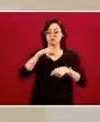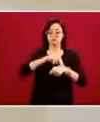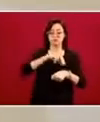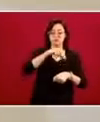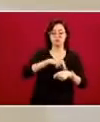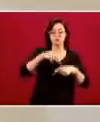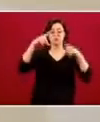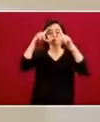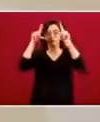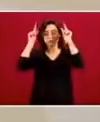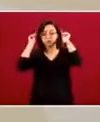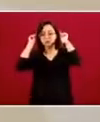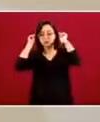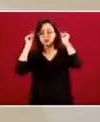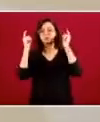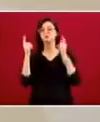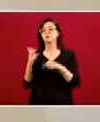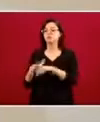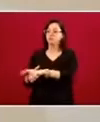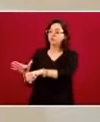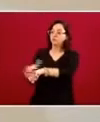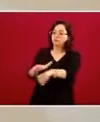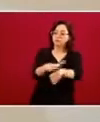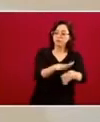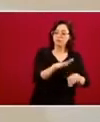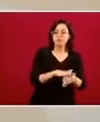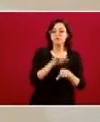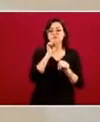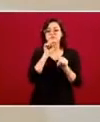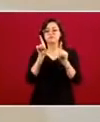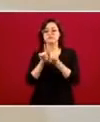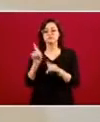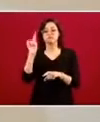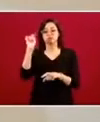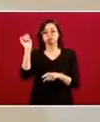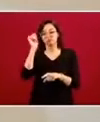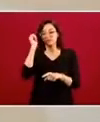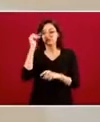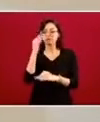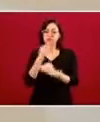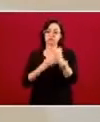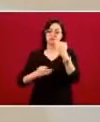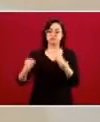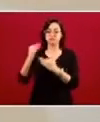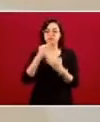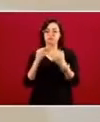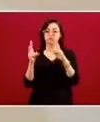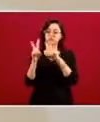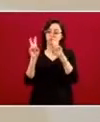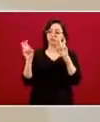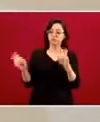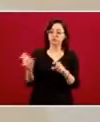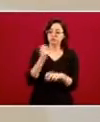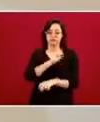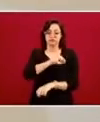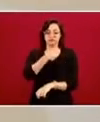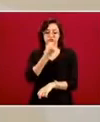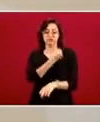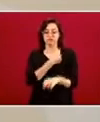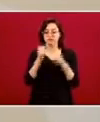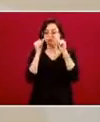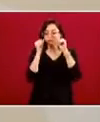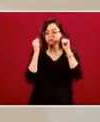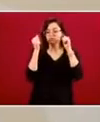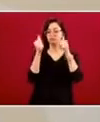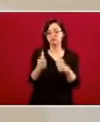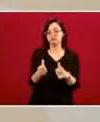because we're making a calling to all our health sector professionals, our doctors, our technicians, our nurses, and all of